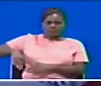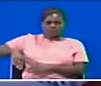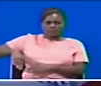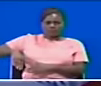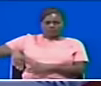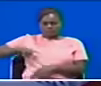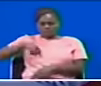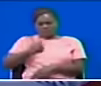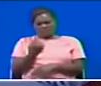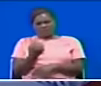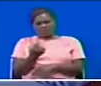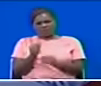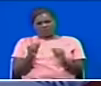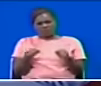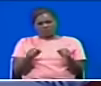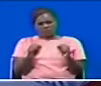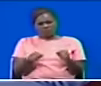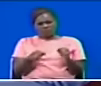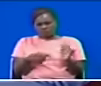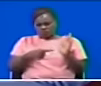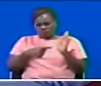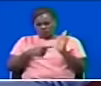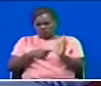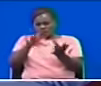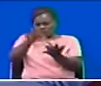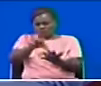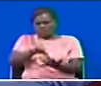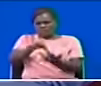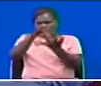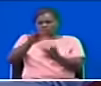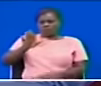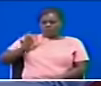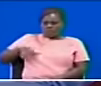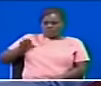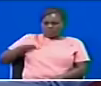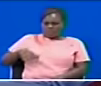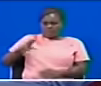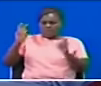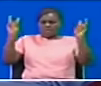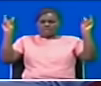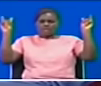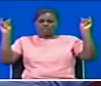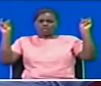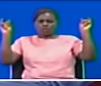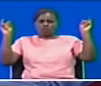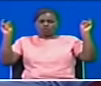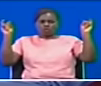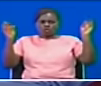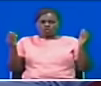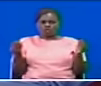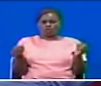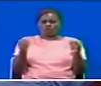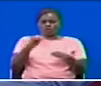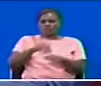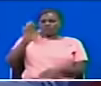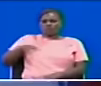we able to tease out uniquely women issues that need to be addressed because they affect